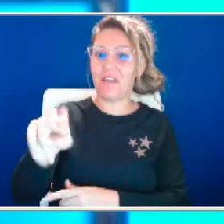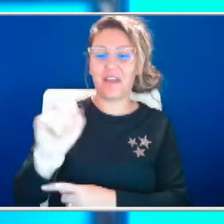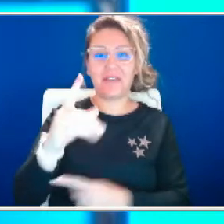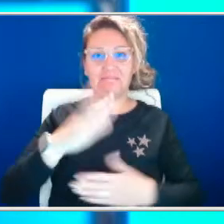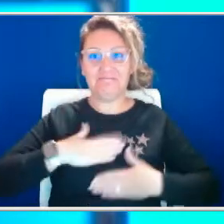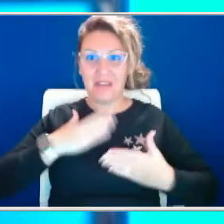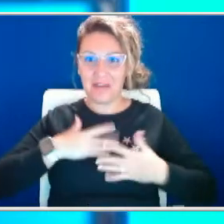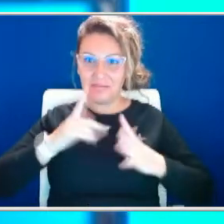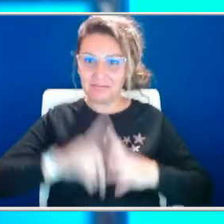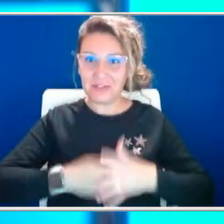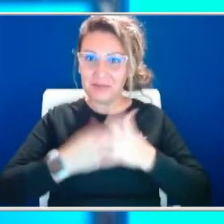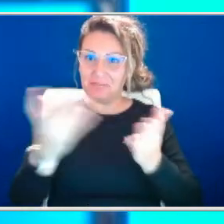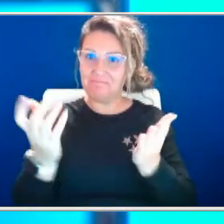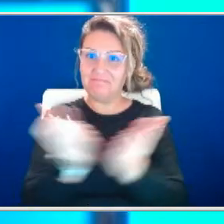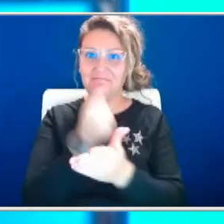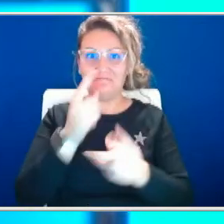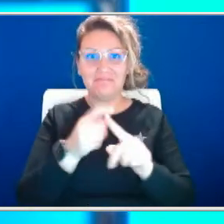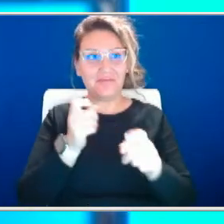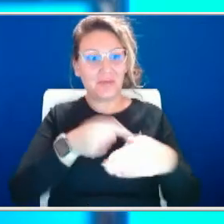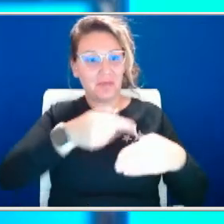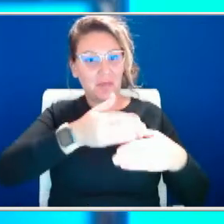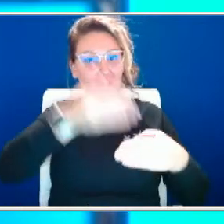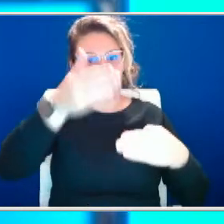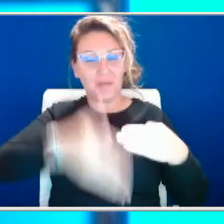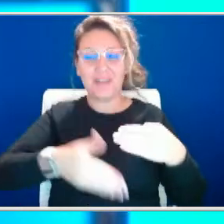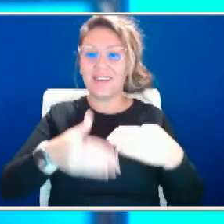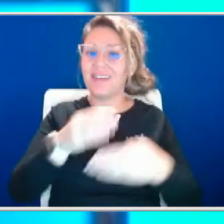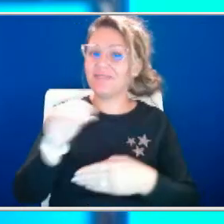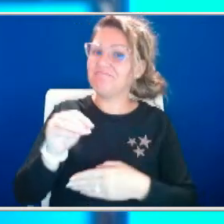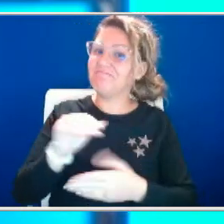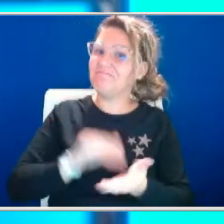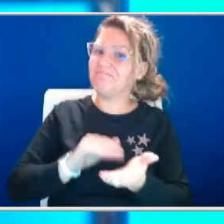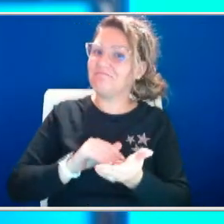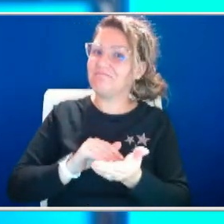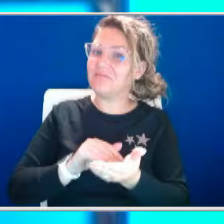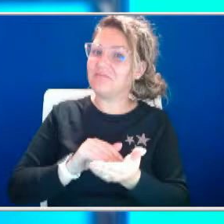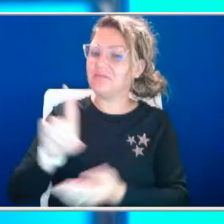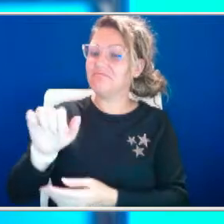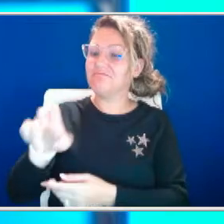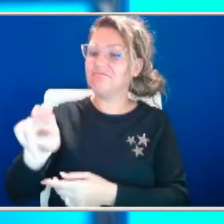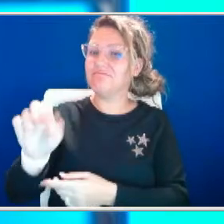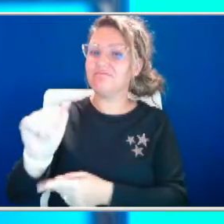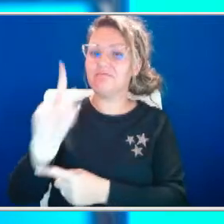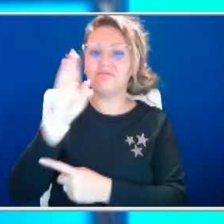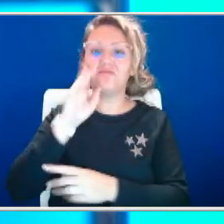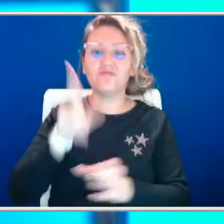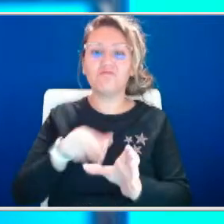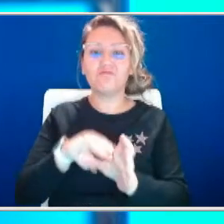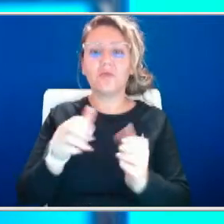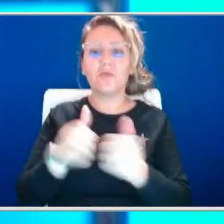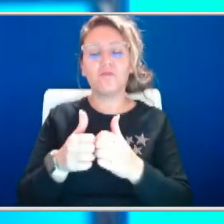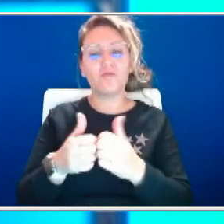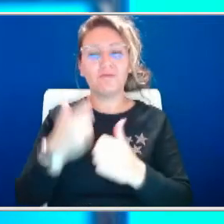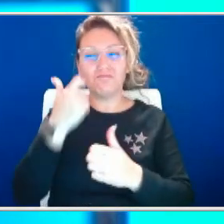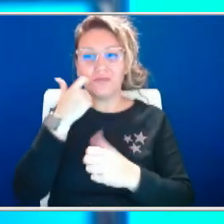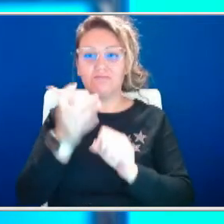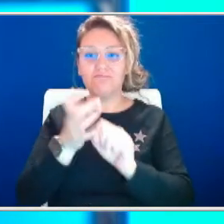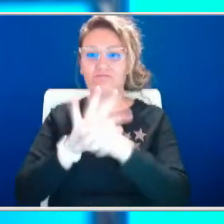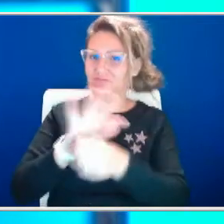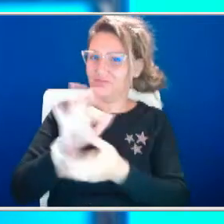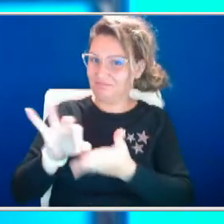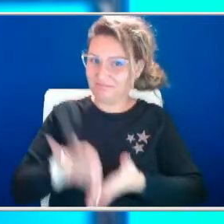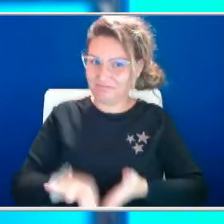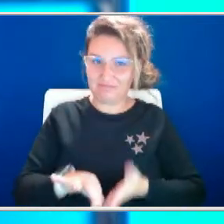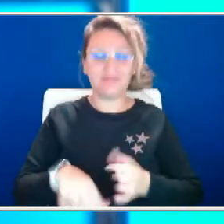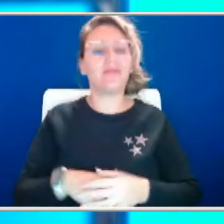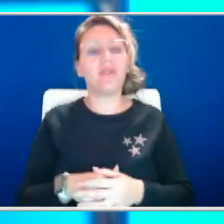come fresh out of the weekend, Dr. Dana Hawkinson is going to join us this morning with the latest COVID-19 numbers. Chronic back pain is a condition that